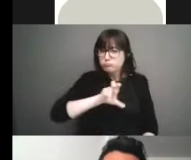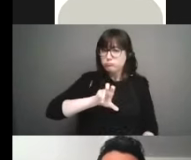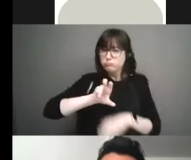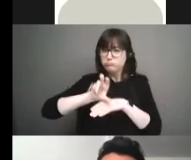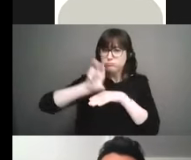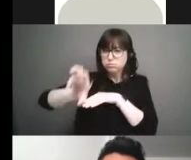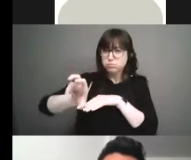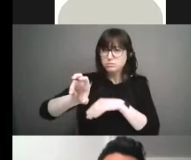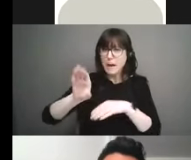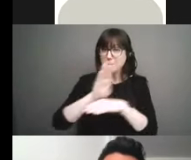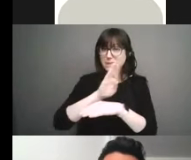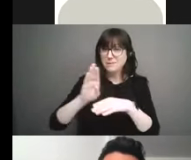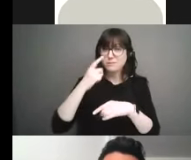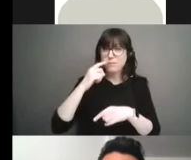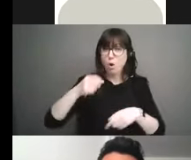in a go-kart business.